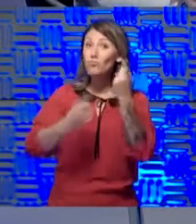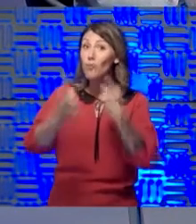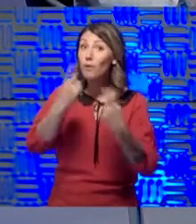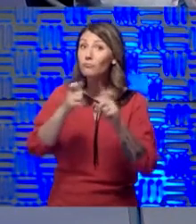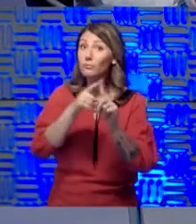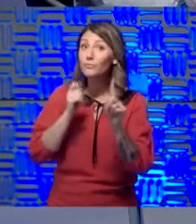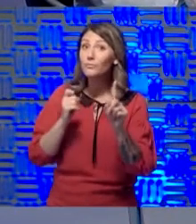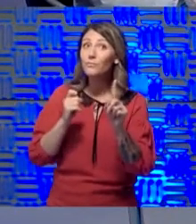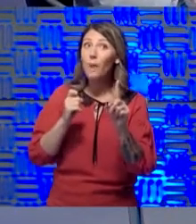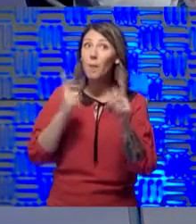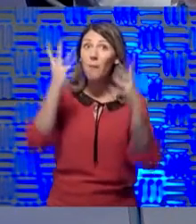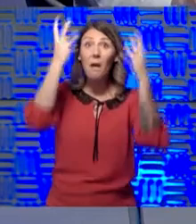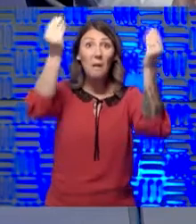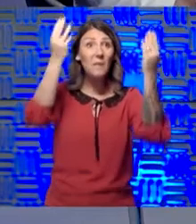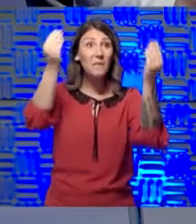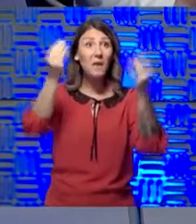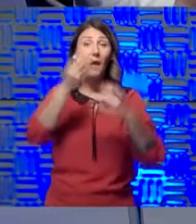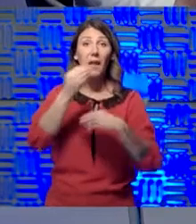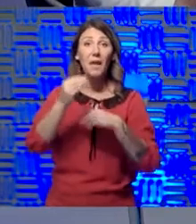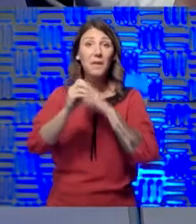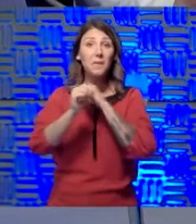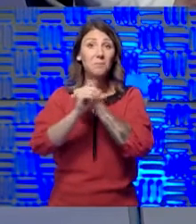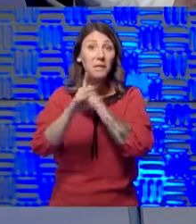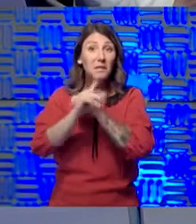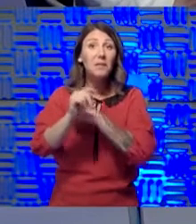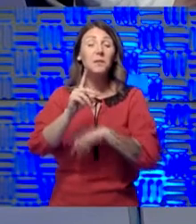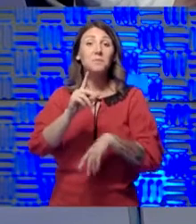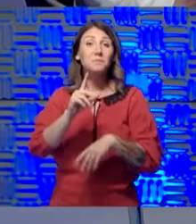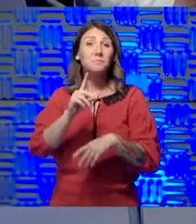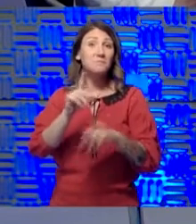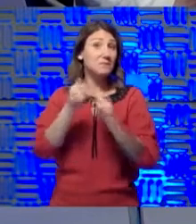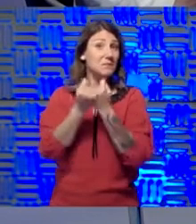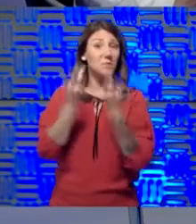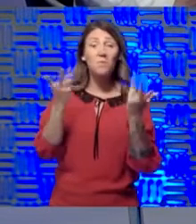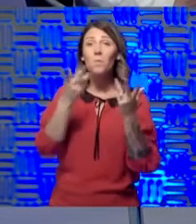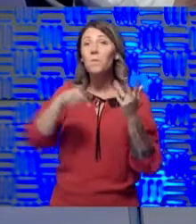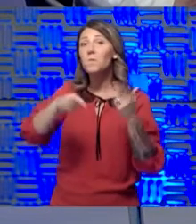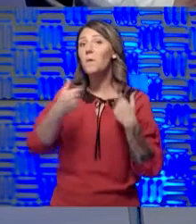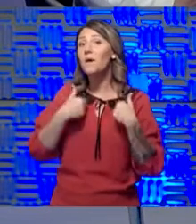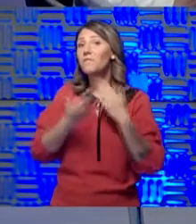our media team out there. What do you have this morning?